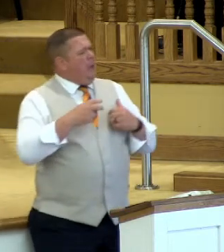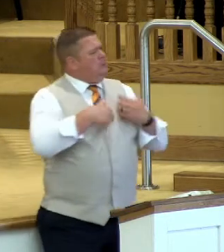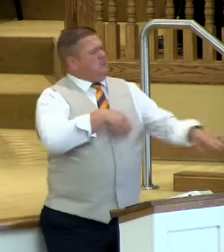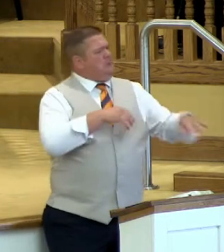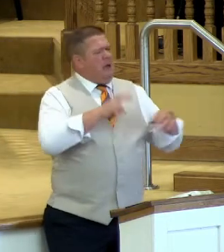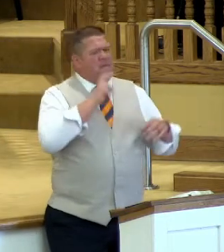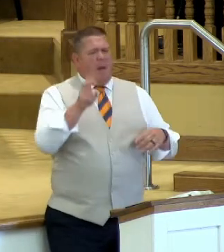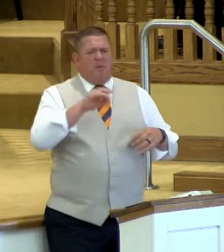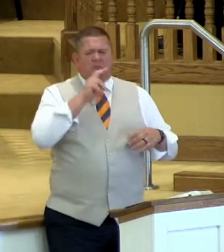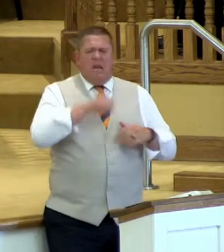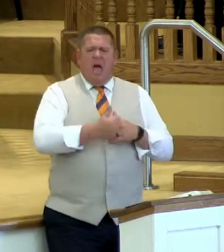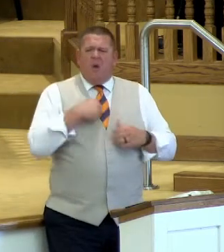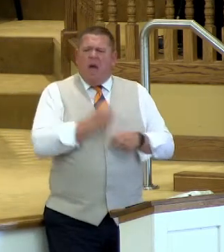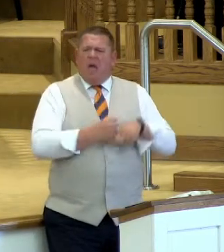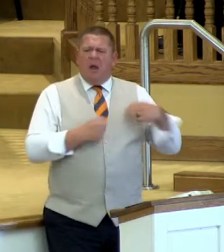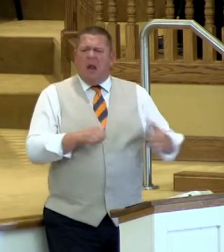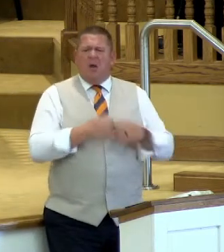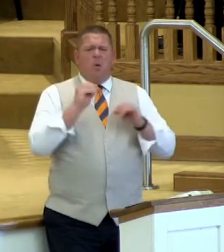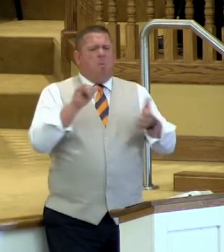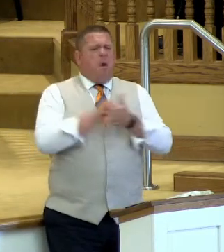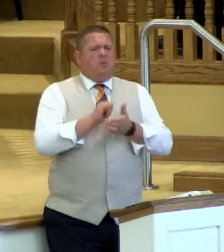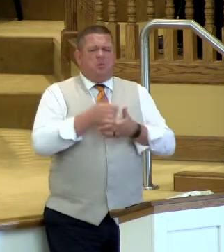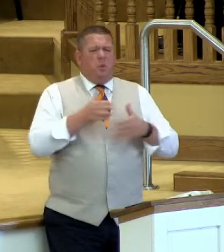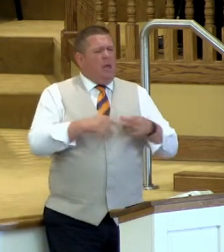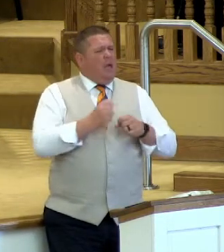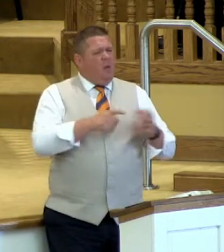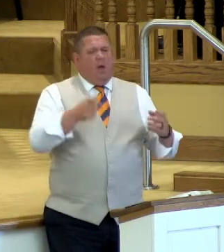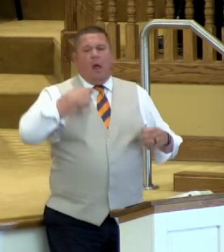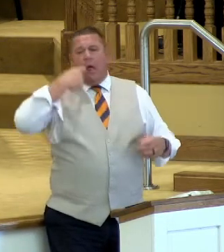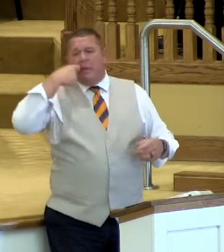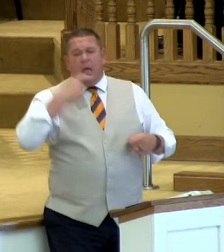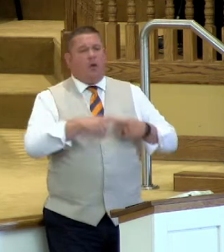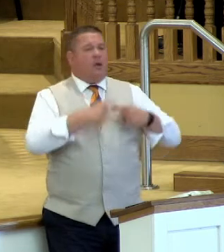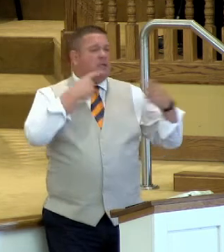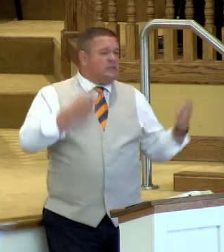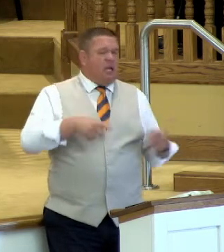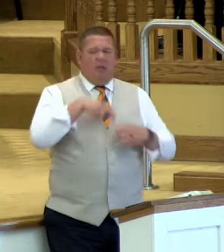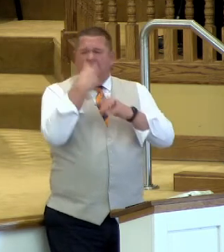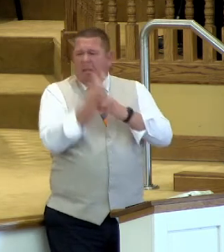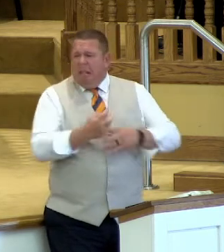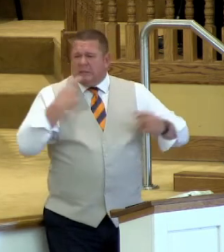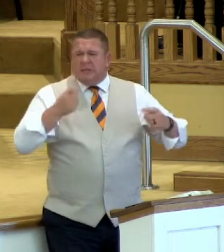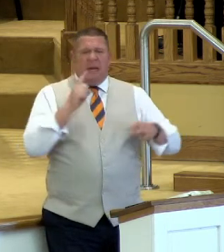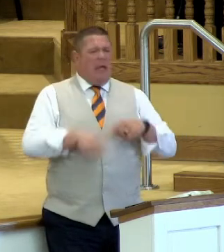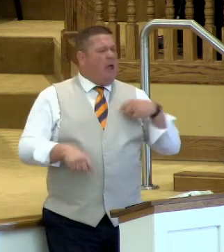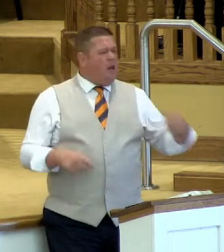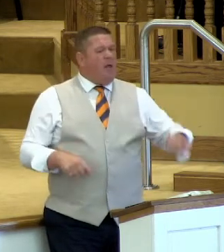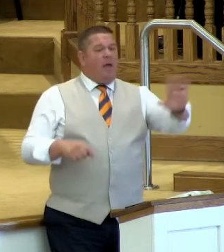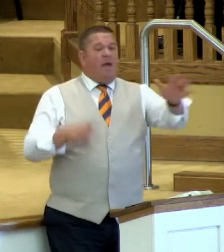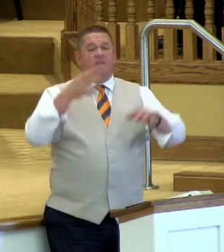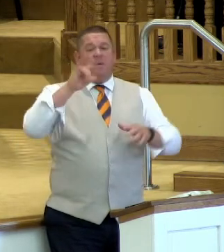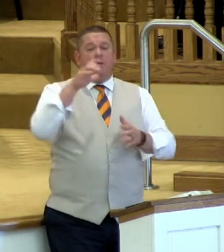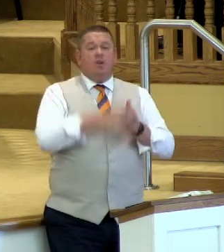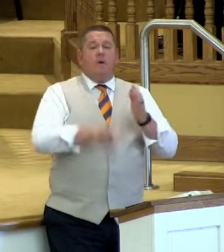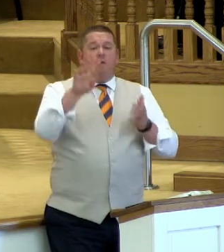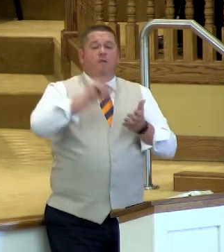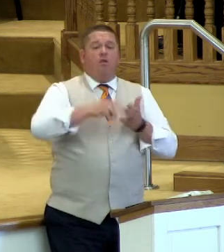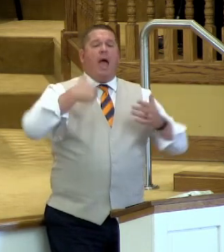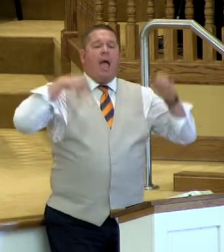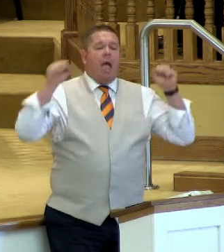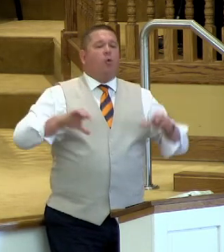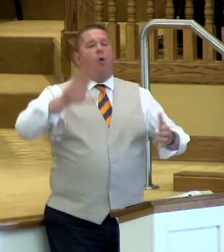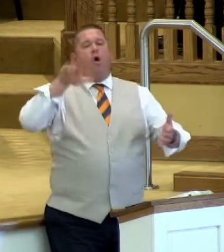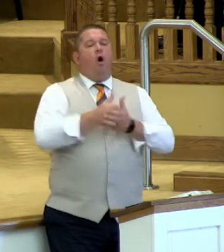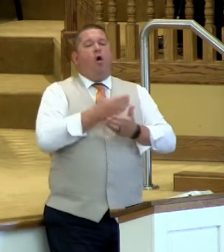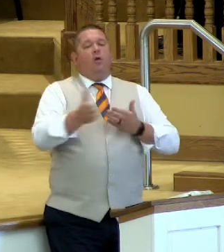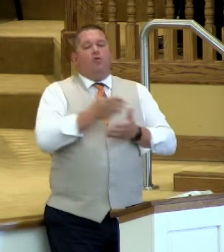sin? How do I get rid of this? There's no way for me to possibly get rid of this. You're addicted to it, or you're so far into it, there's nothing you can do. Philippians 4:13, I can